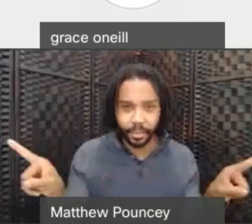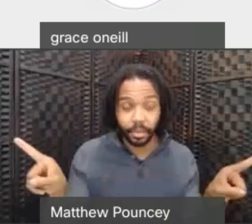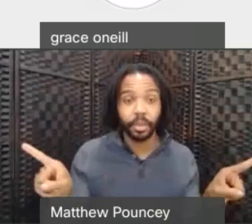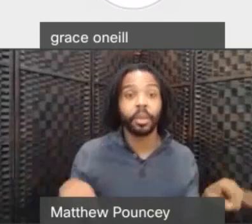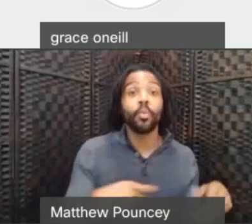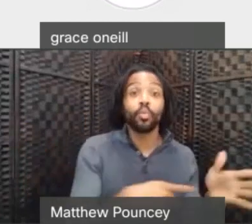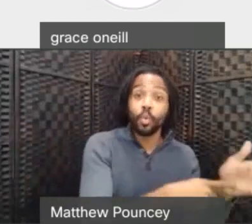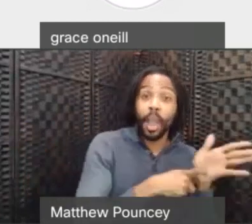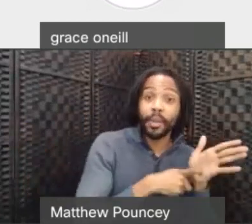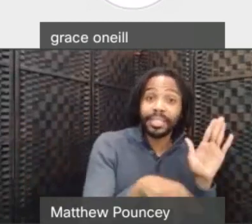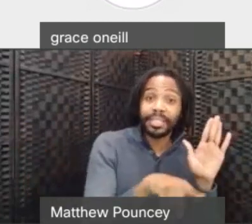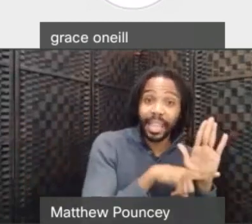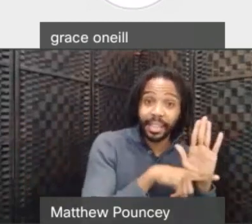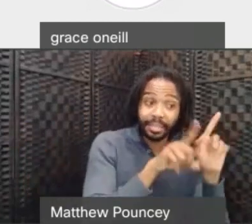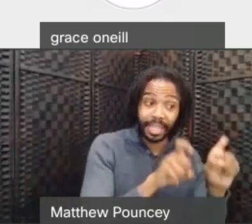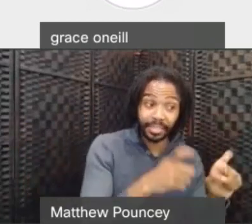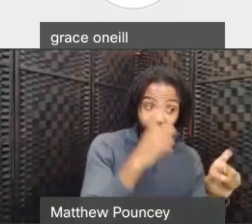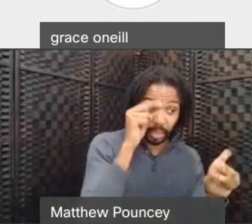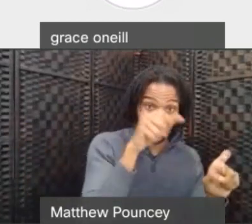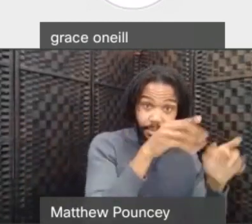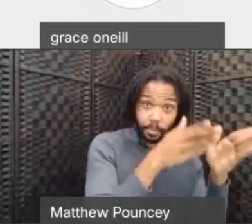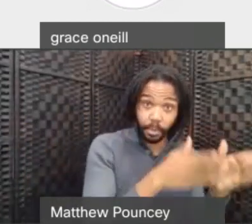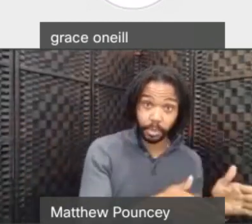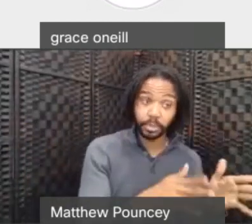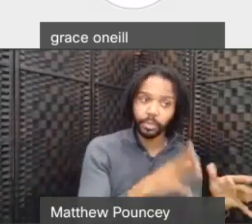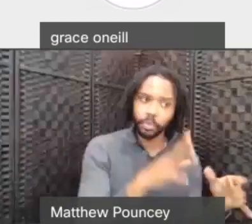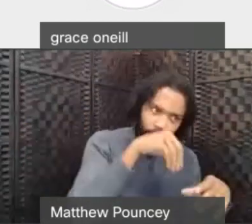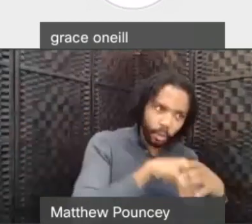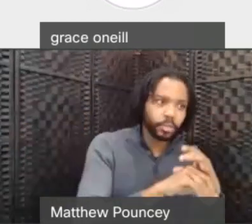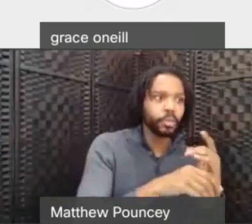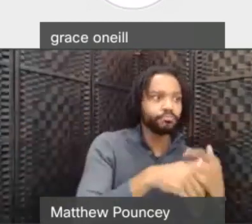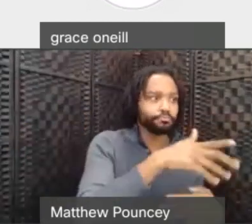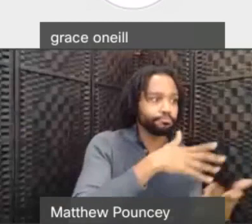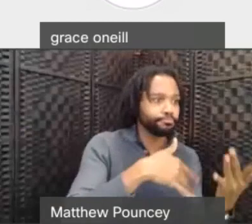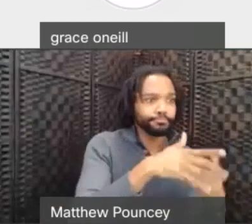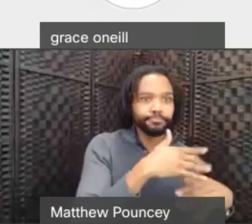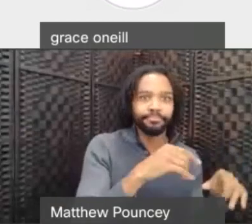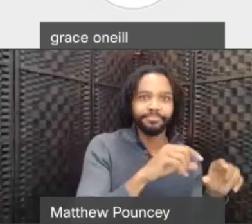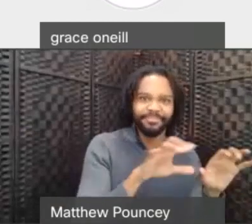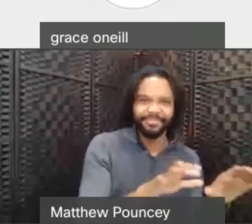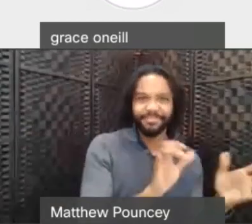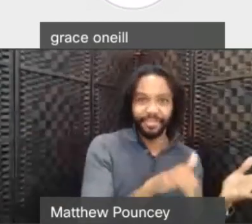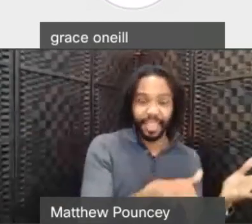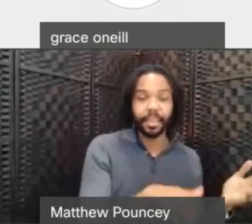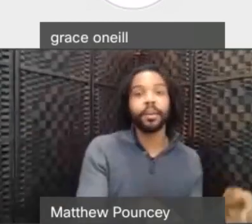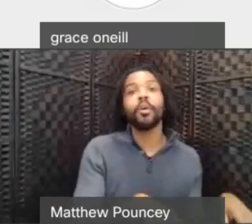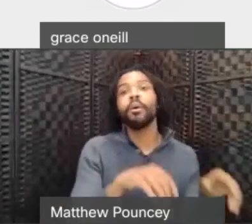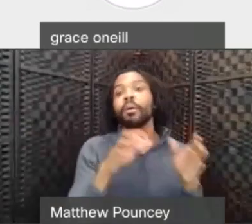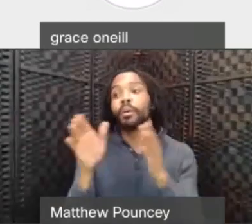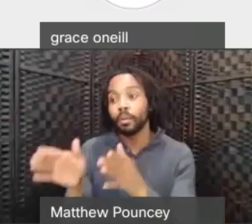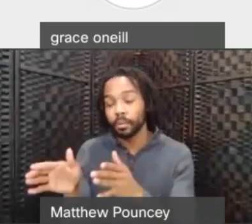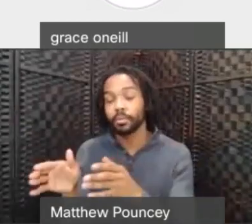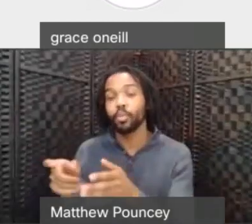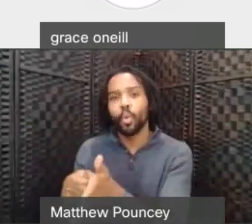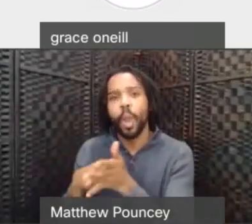return to an activity, a group setting activity like that, and requiring a test for them to come off of isolation where they're